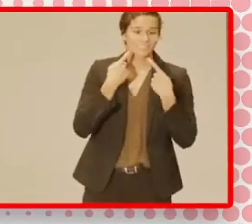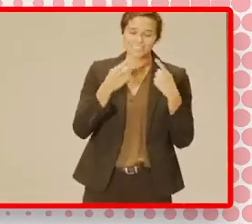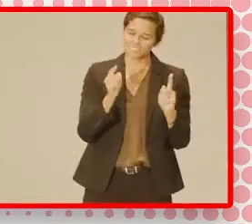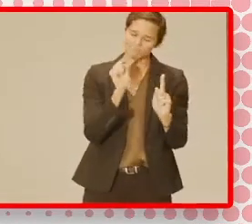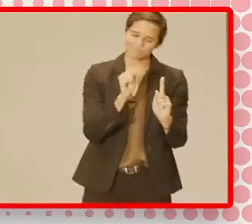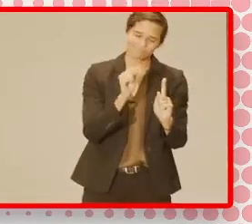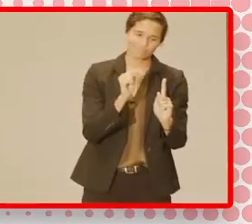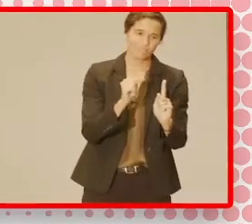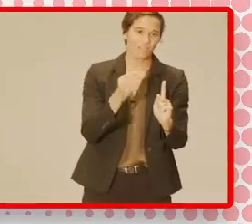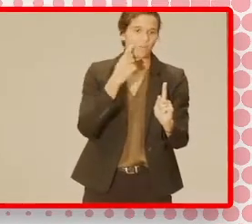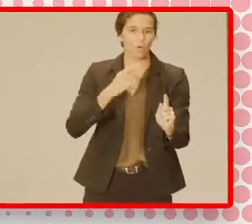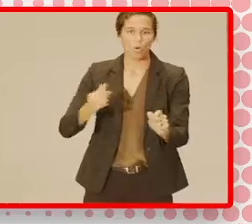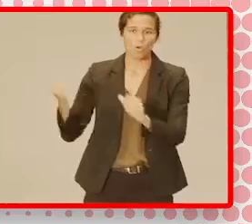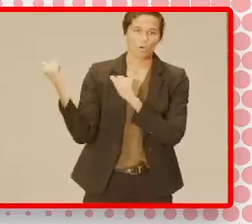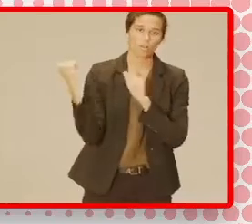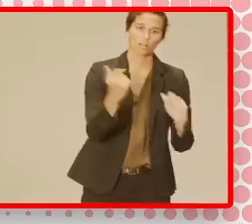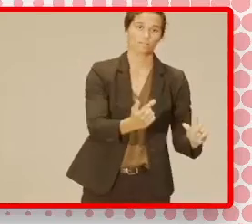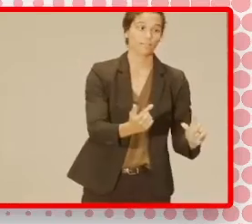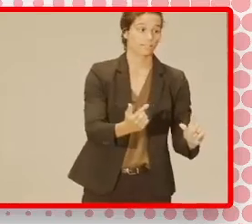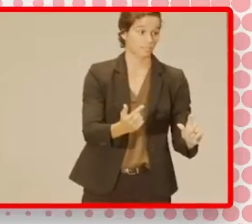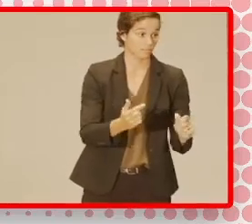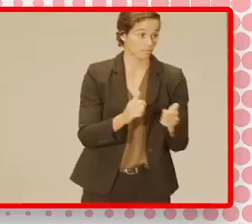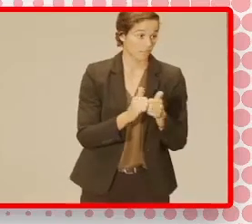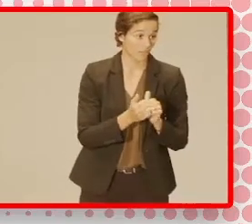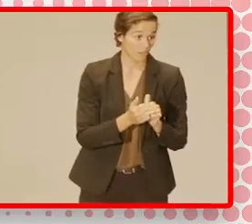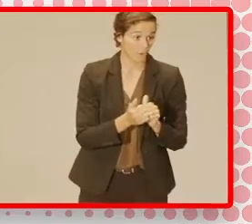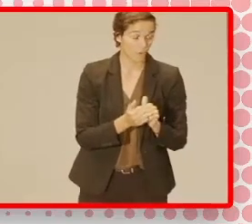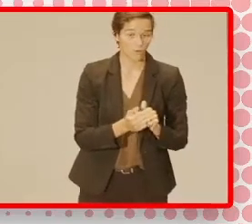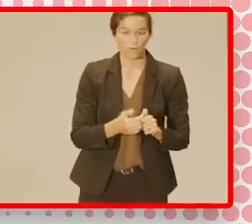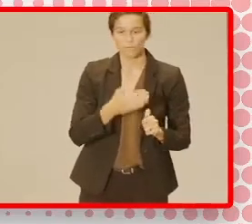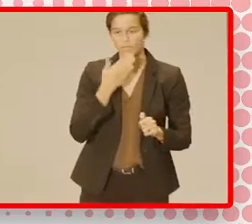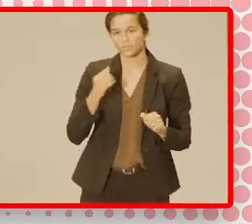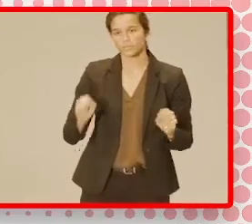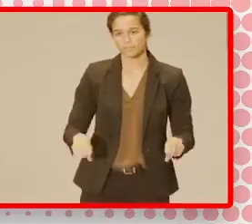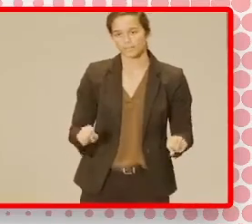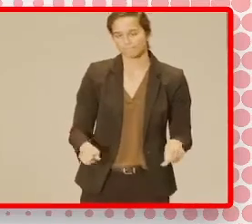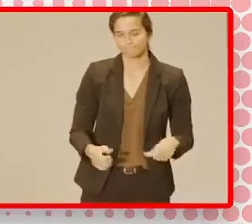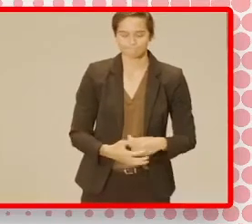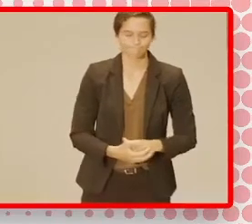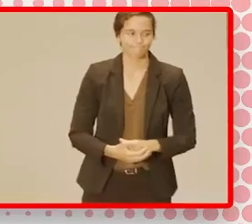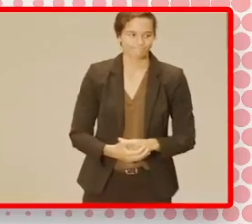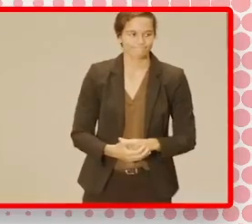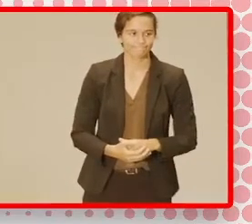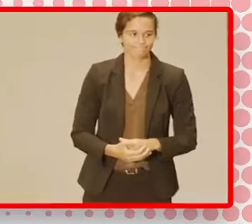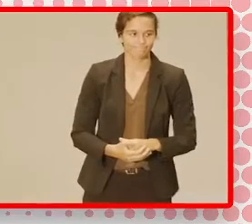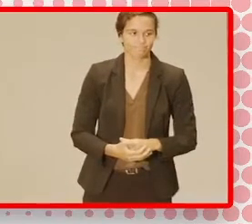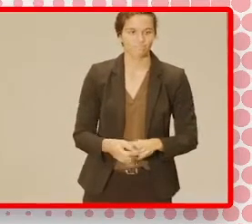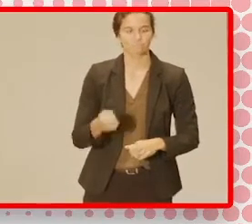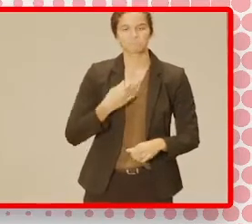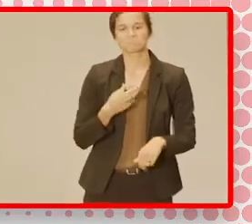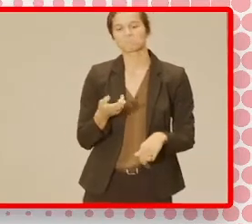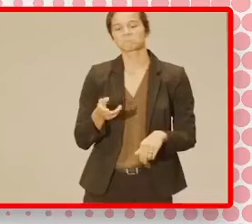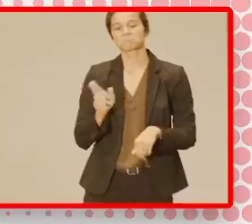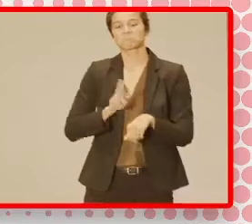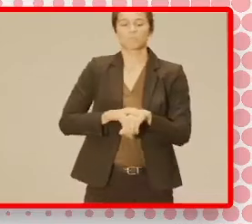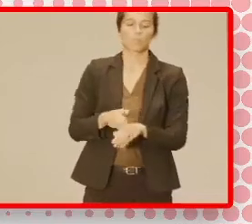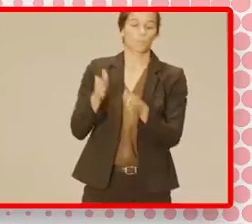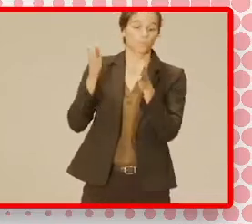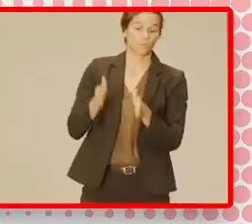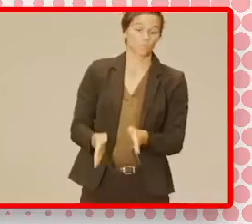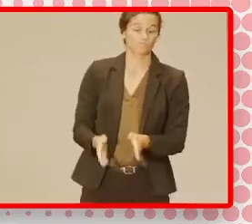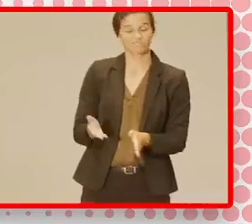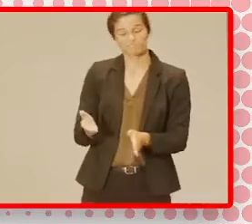for all of us is being the best you can be. The average person uses